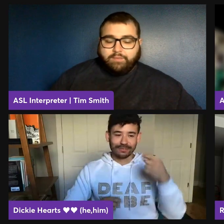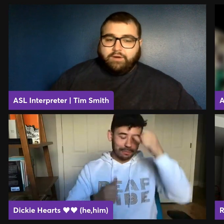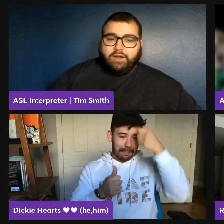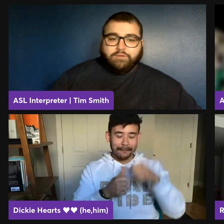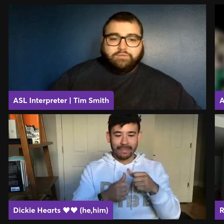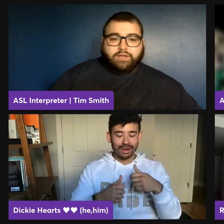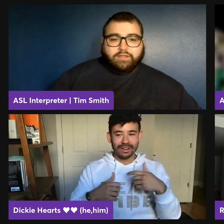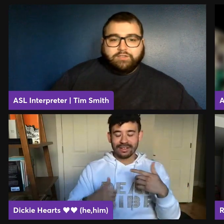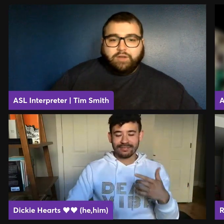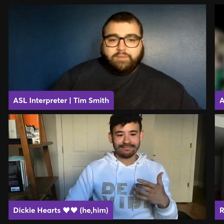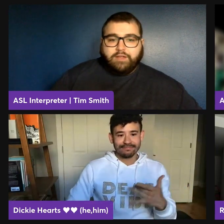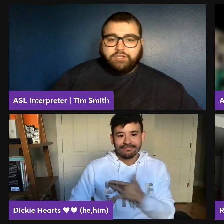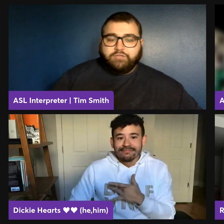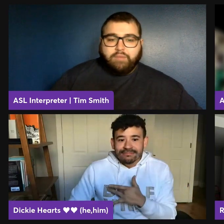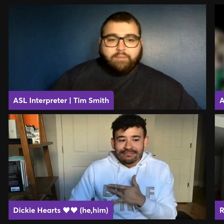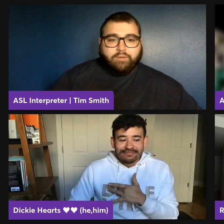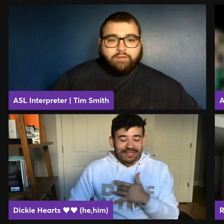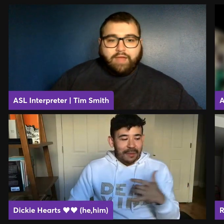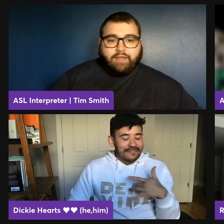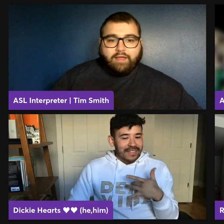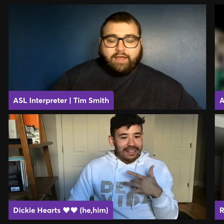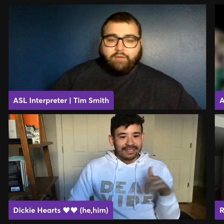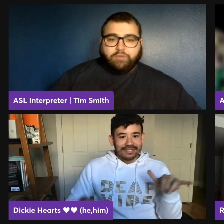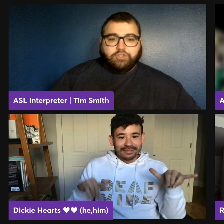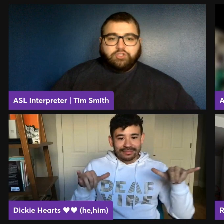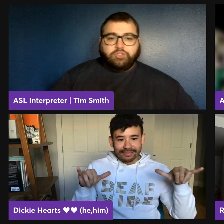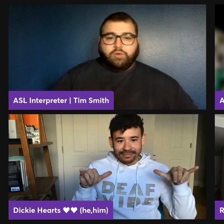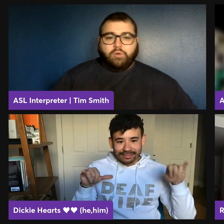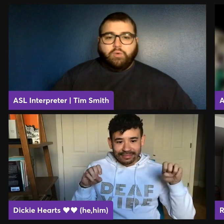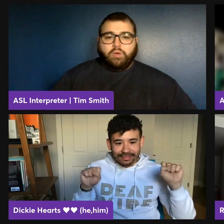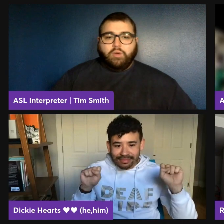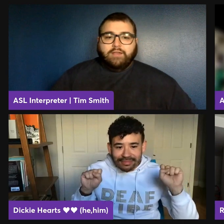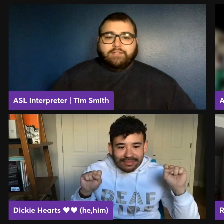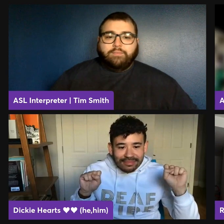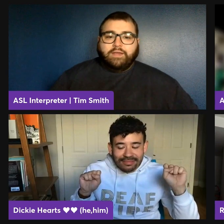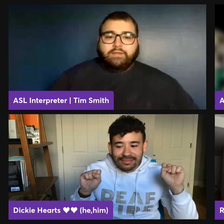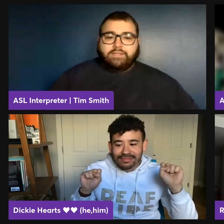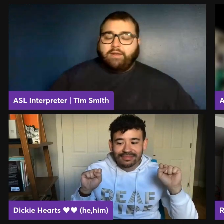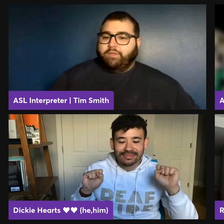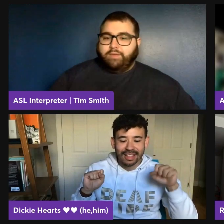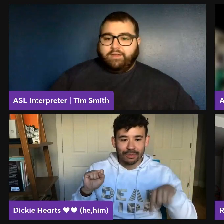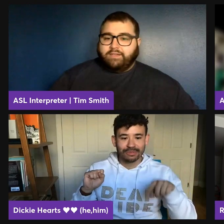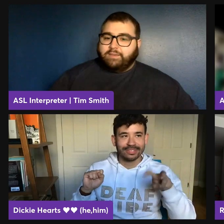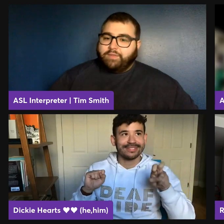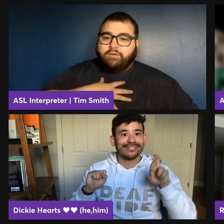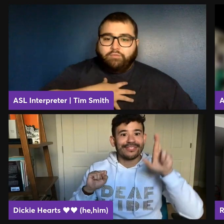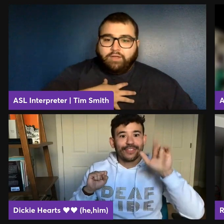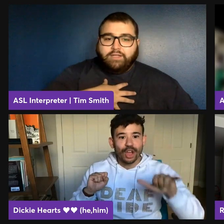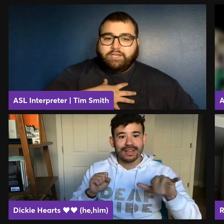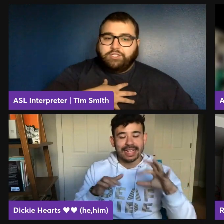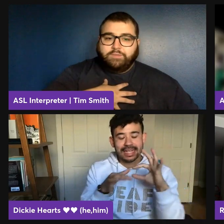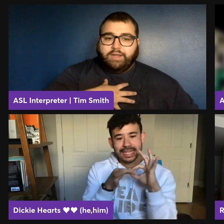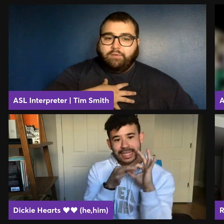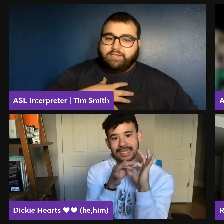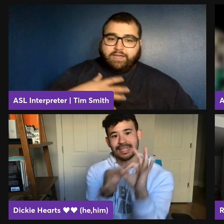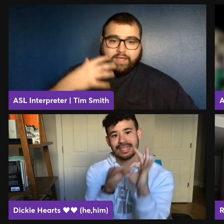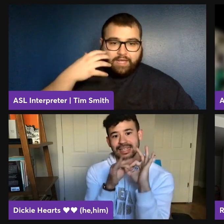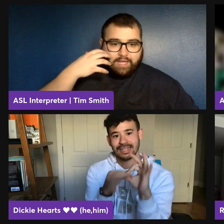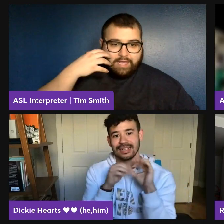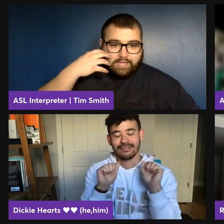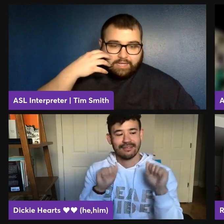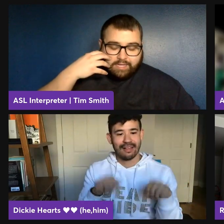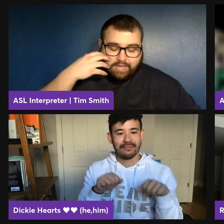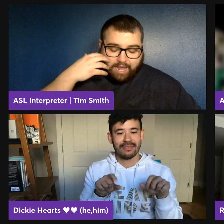for the summer, and I was reading the script, and I just remember that, like, it was so, something stayed with me. Like, something really touched me, and I was